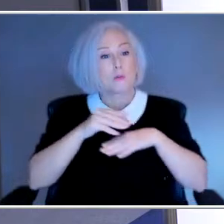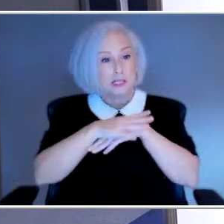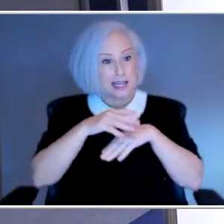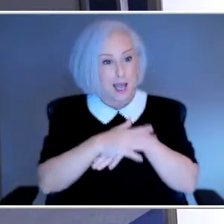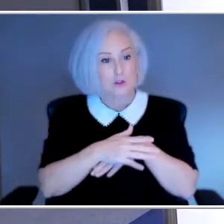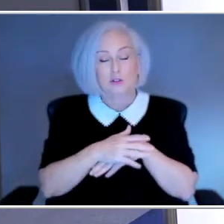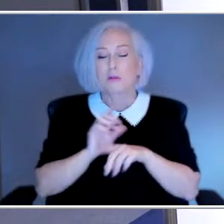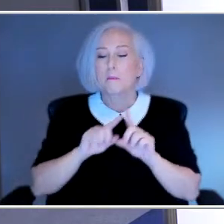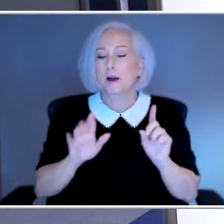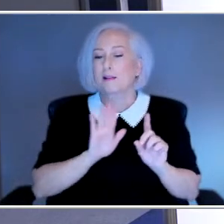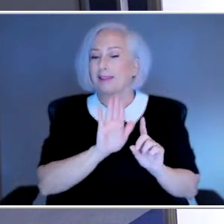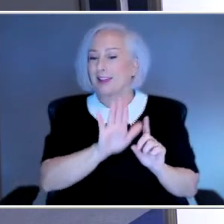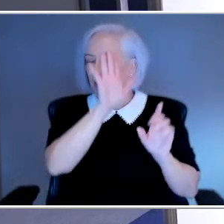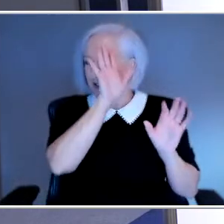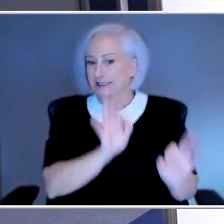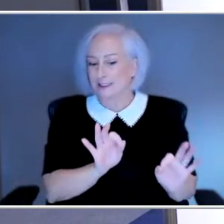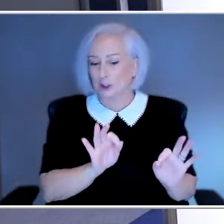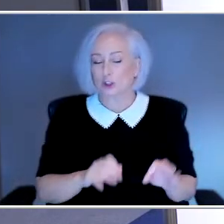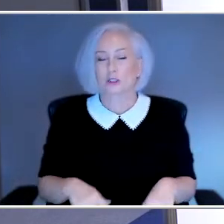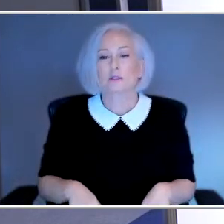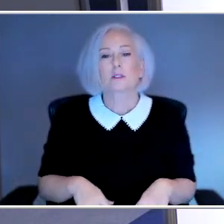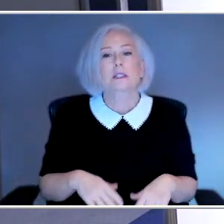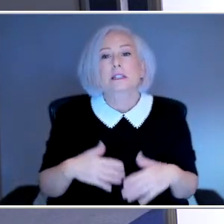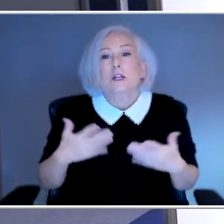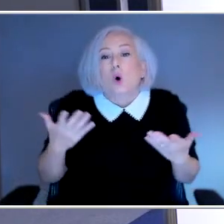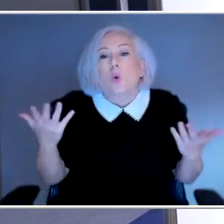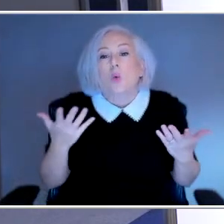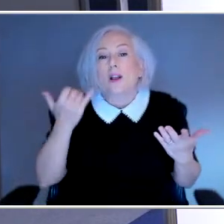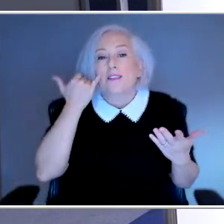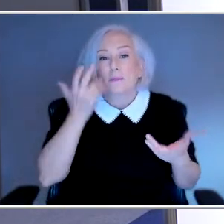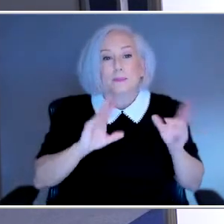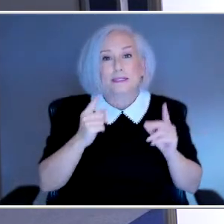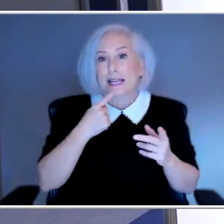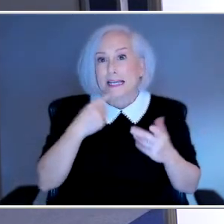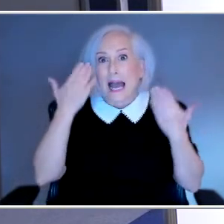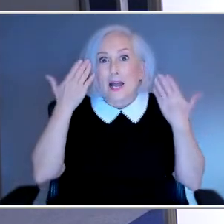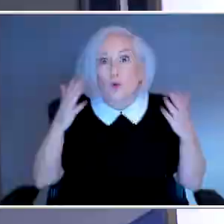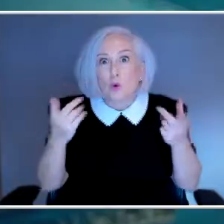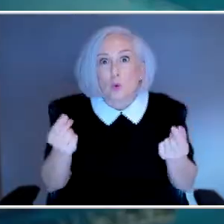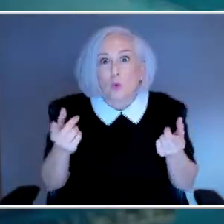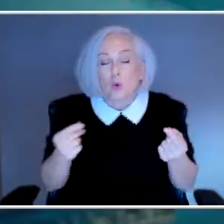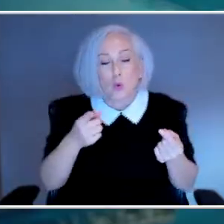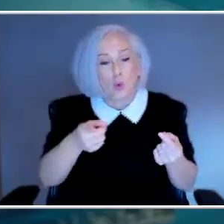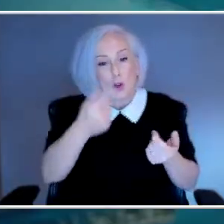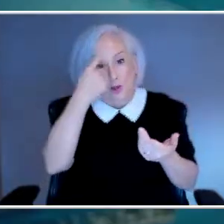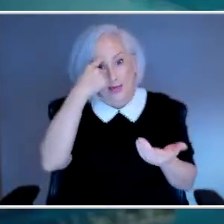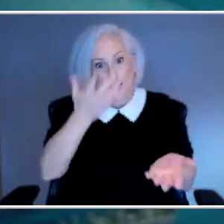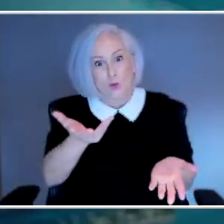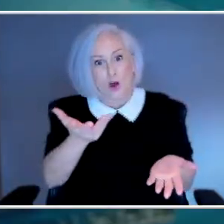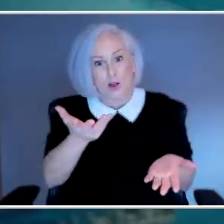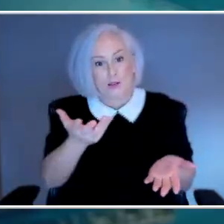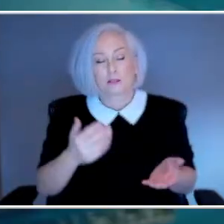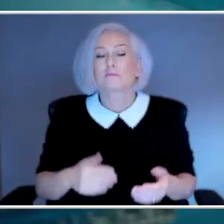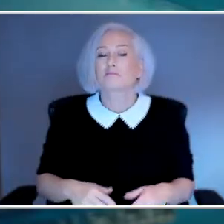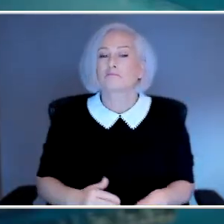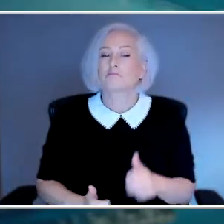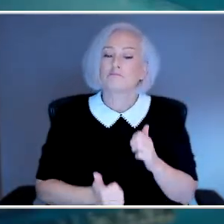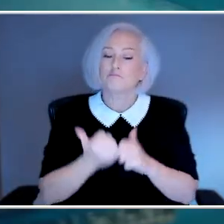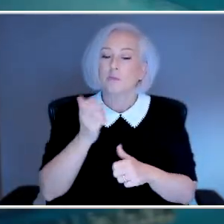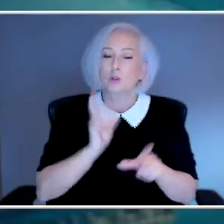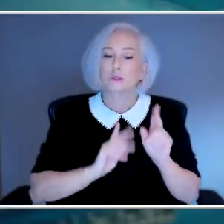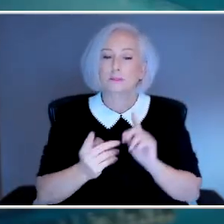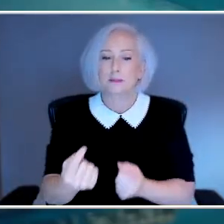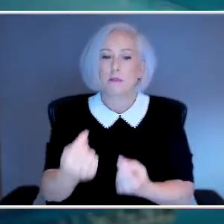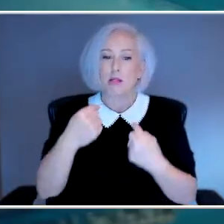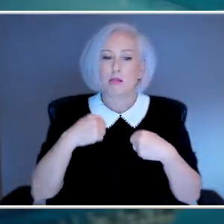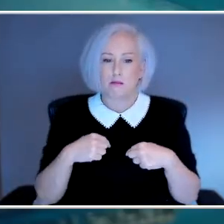people come to you and say, I don't know if I want to do this. You have to help walk me through it. I would actually say the vast majority of the time when people come and meet